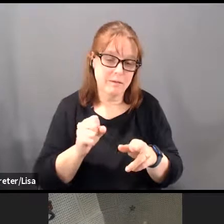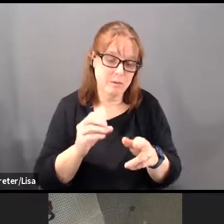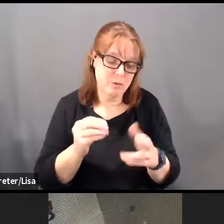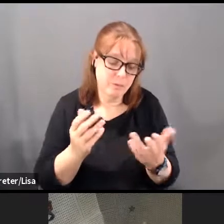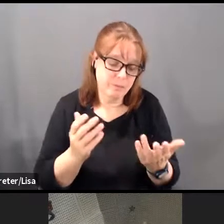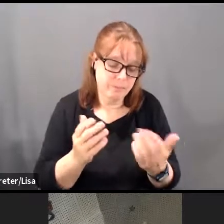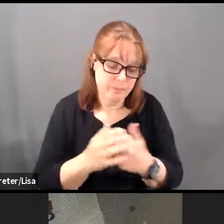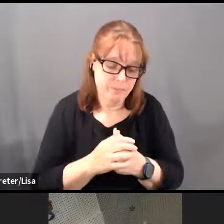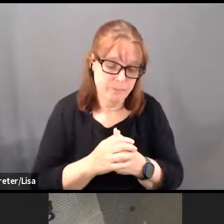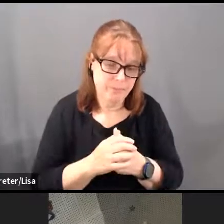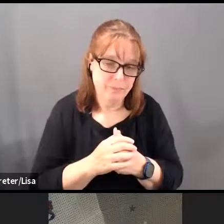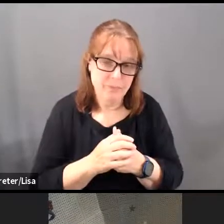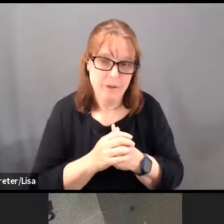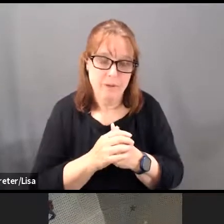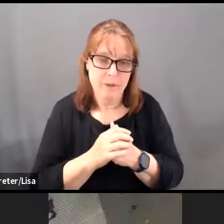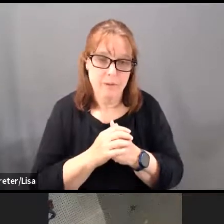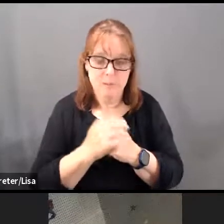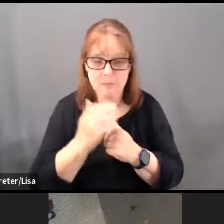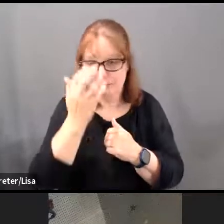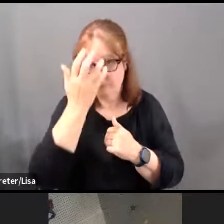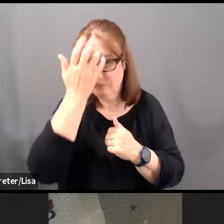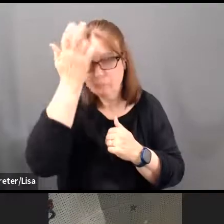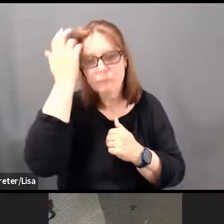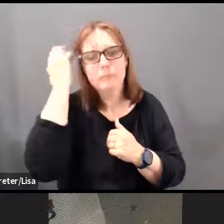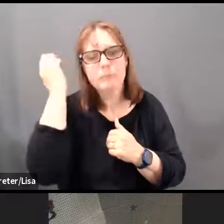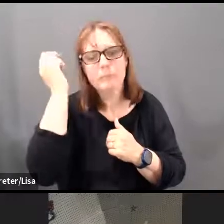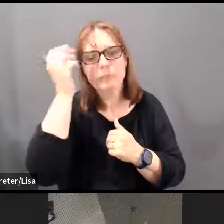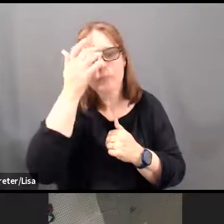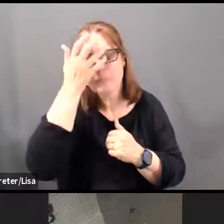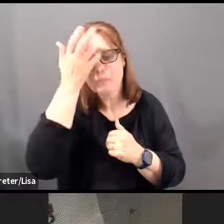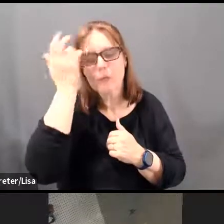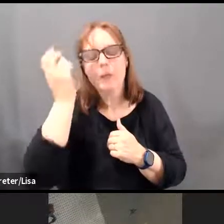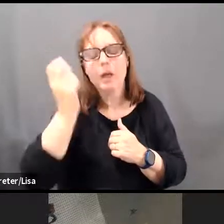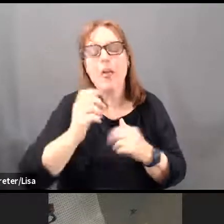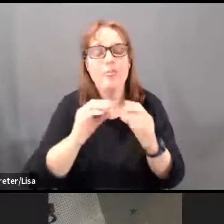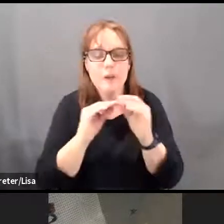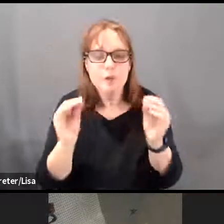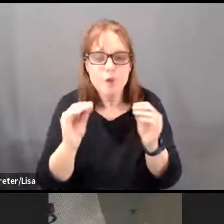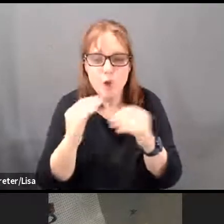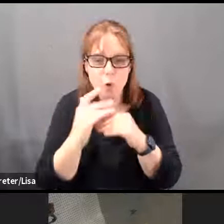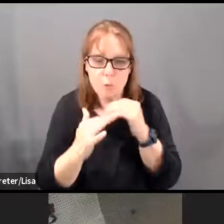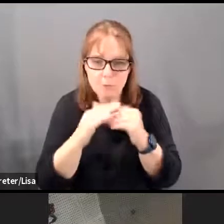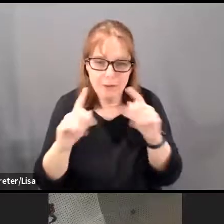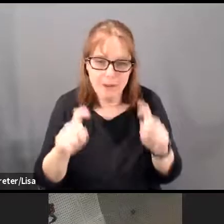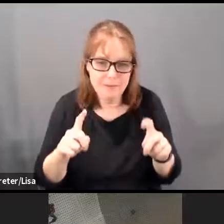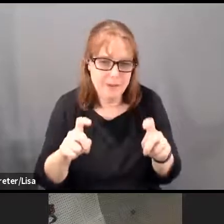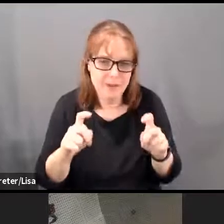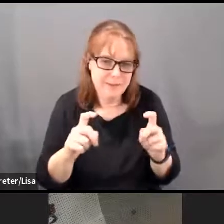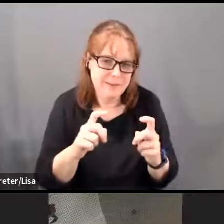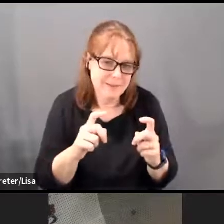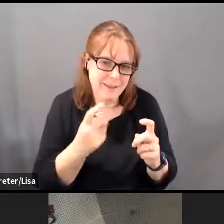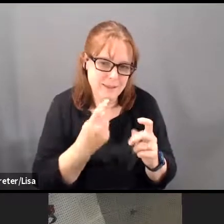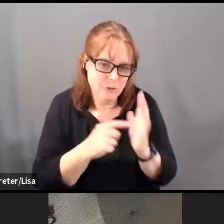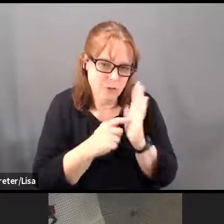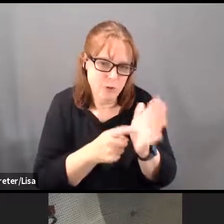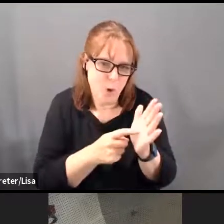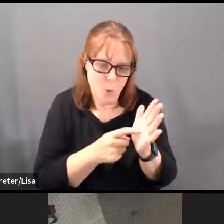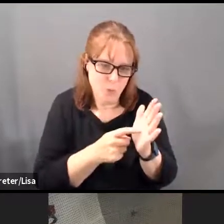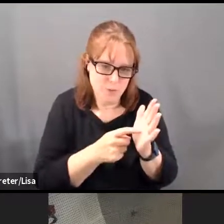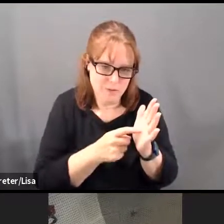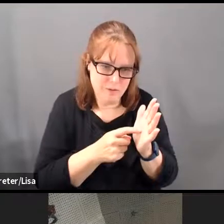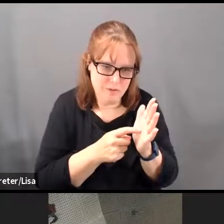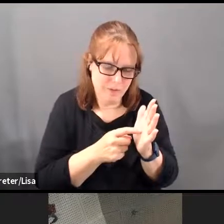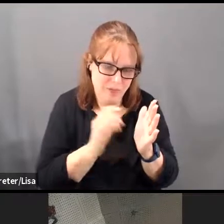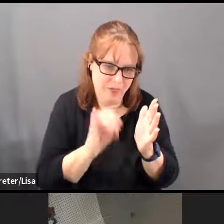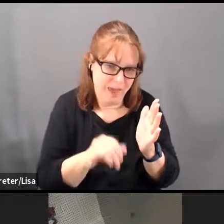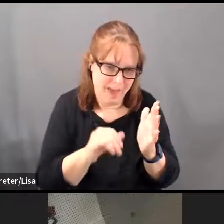I don't think there's any reason to get a blood test to prove you've gotten a good immune response. Like, don't run out and say I want an antibody test, because we don't really know that